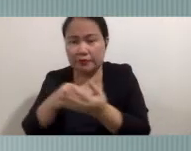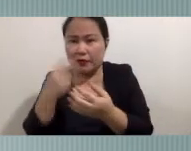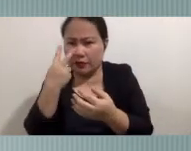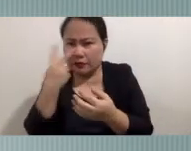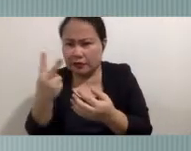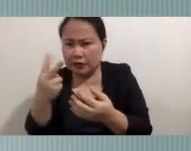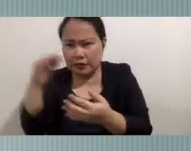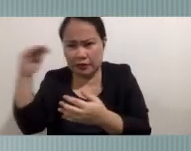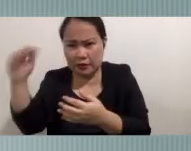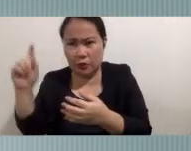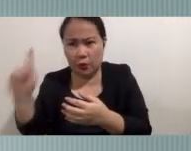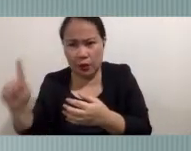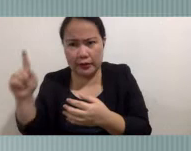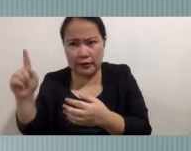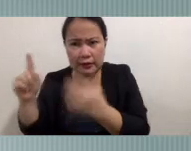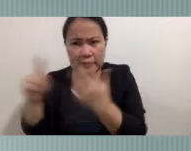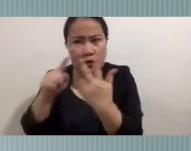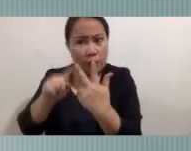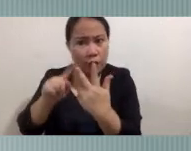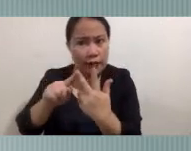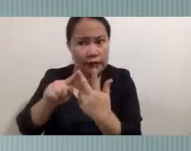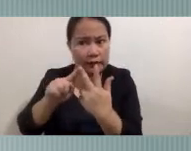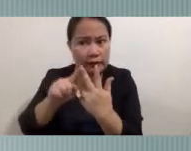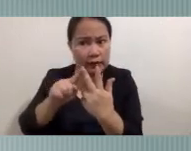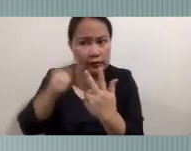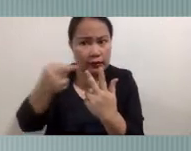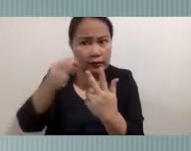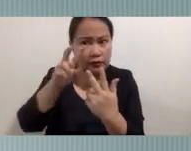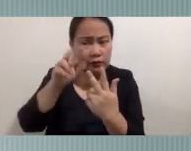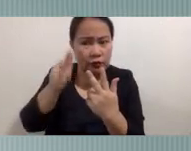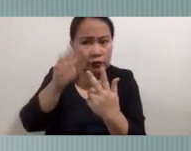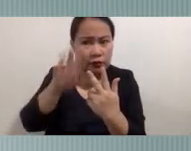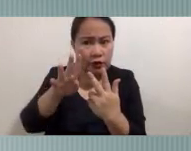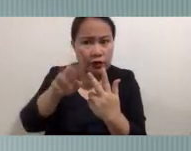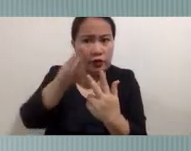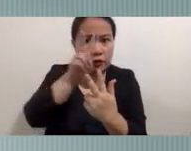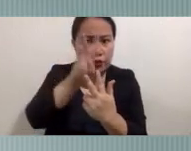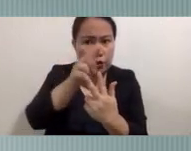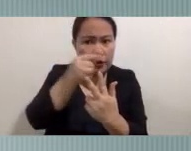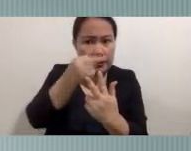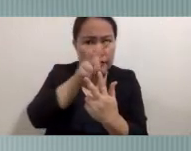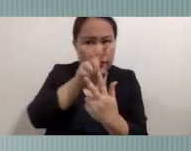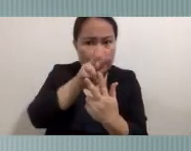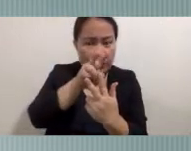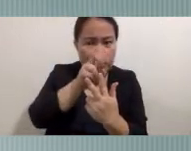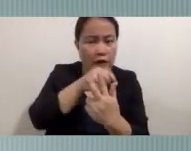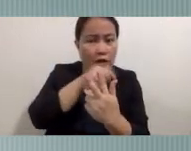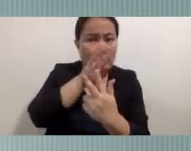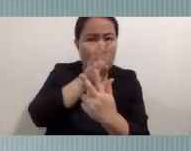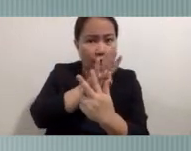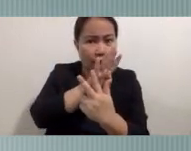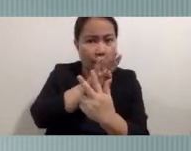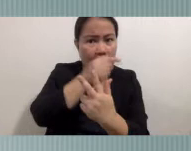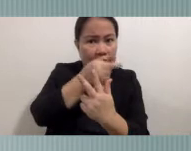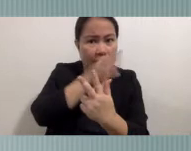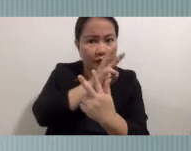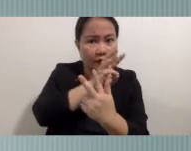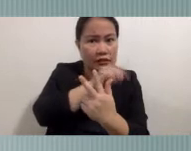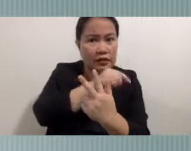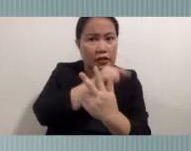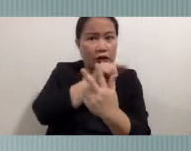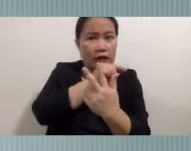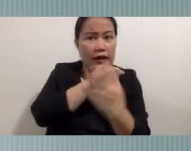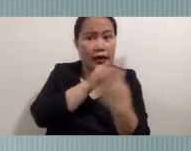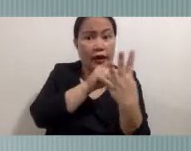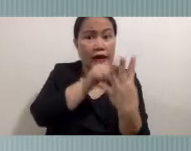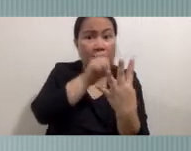so therefore, we have 1 and negative 24, 2 and negative 12, 4 and negative 6, 3 and